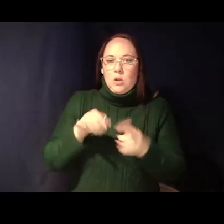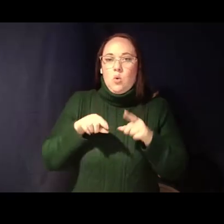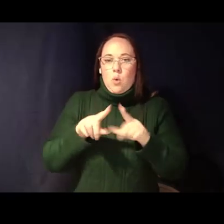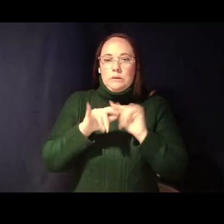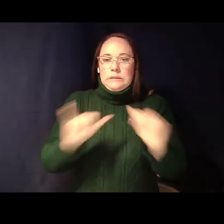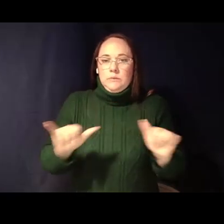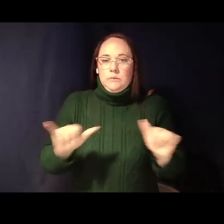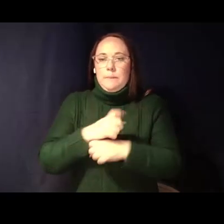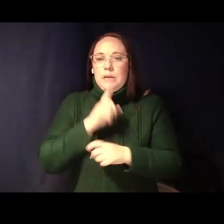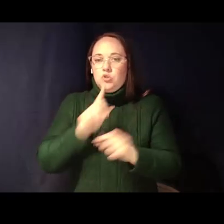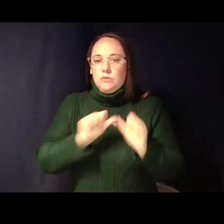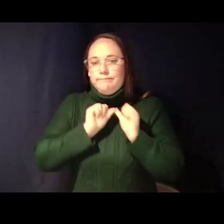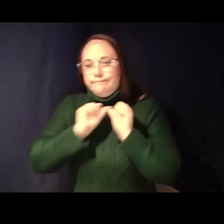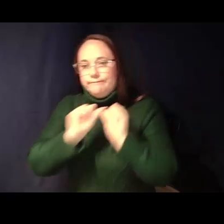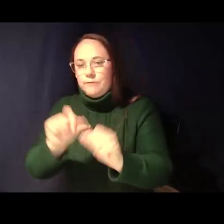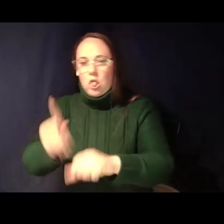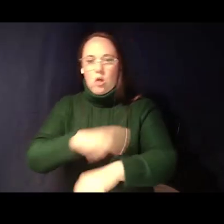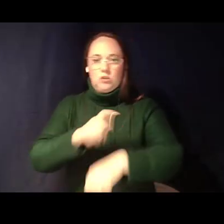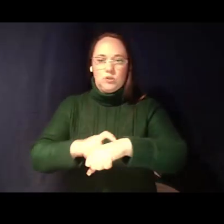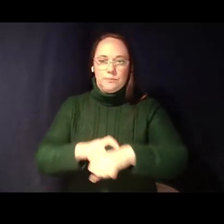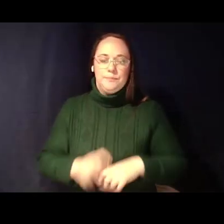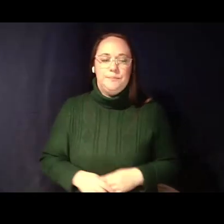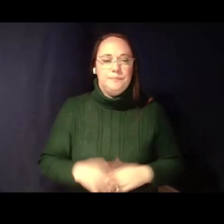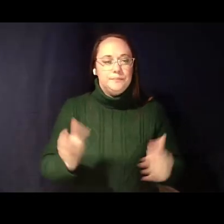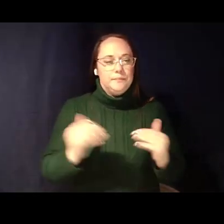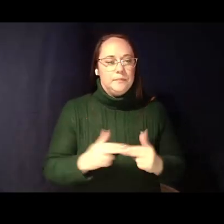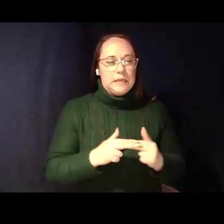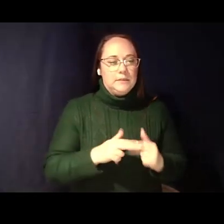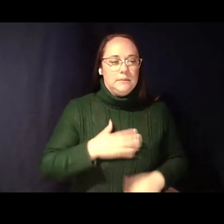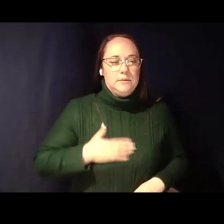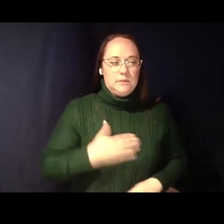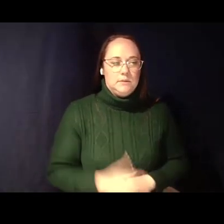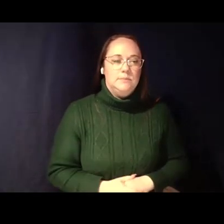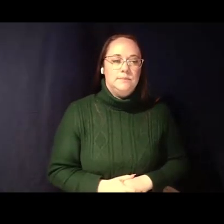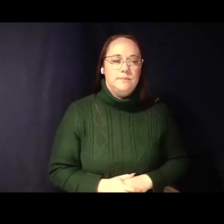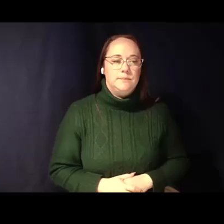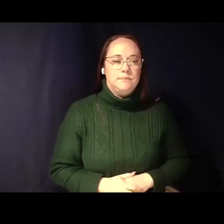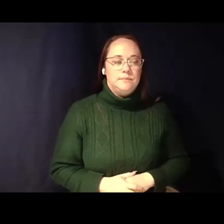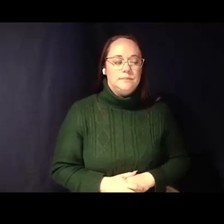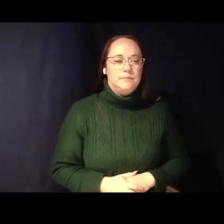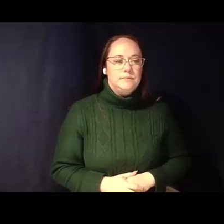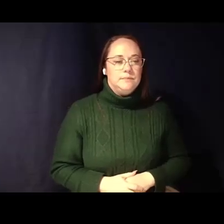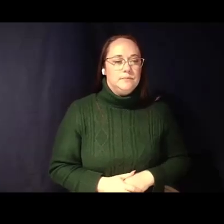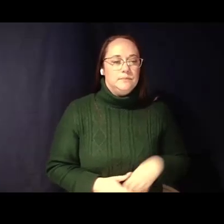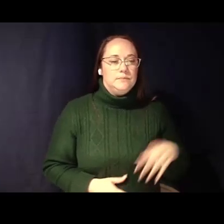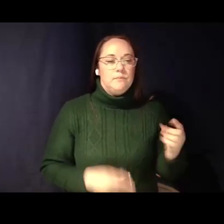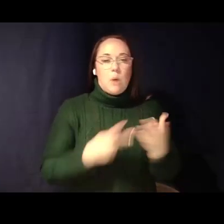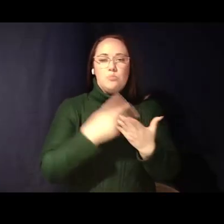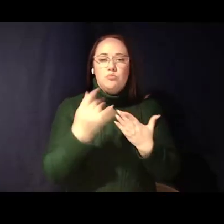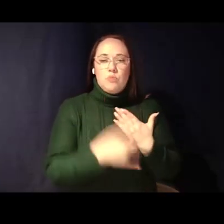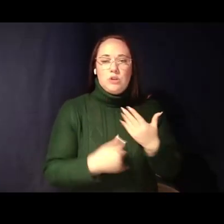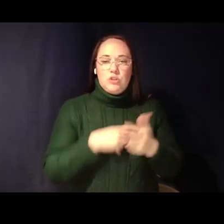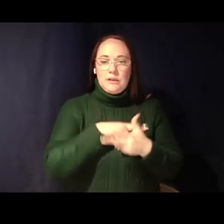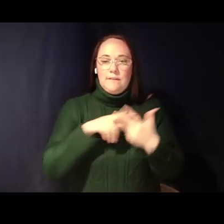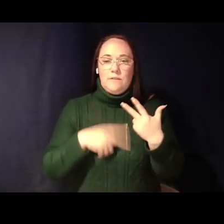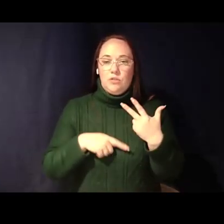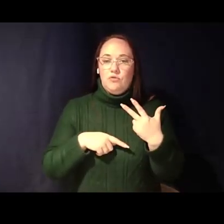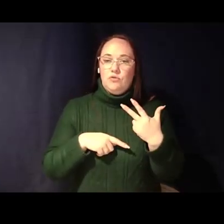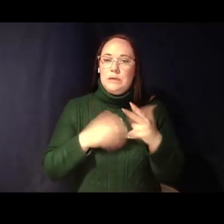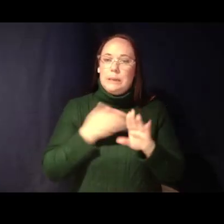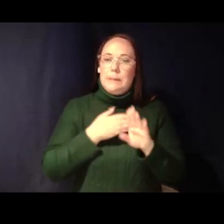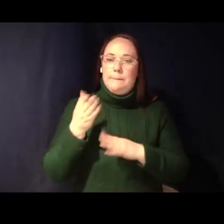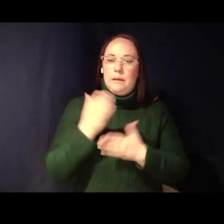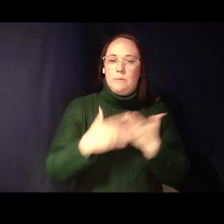its long-term sustainability. Let's go to the next slide, please. The project has three main